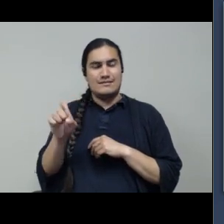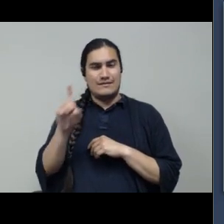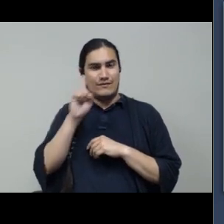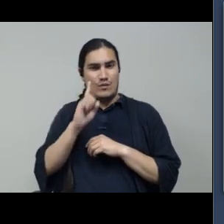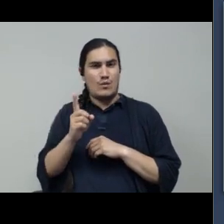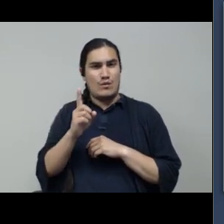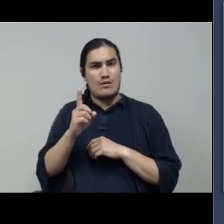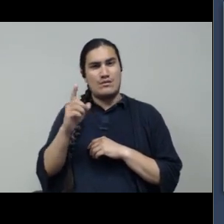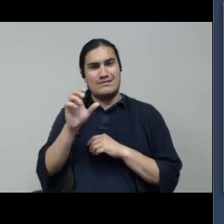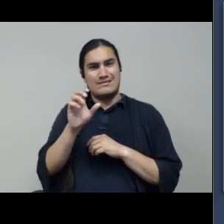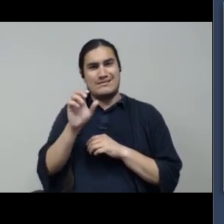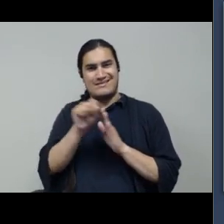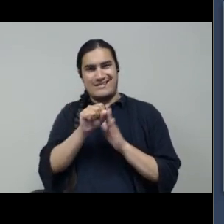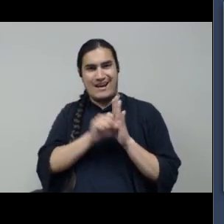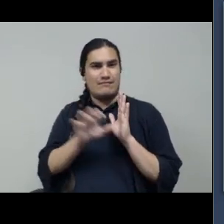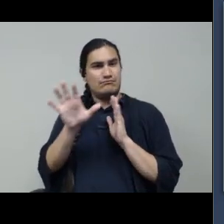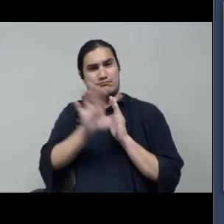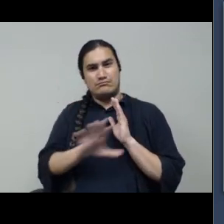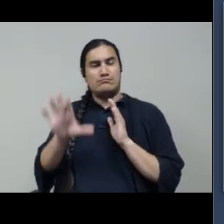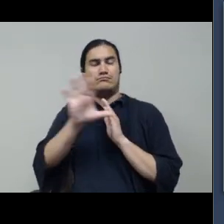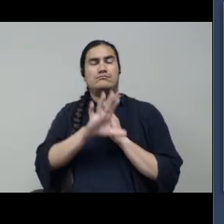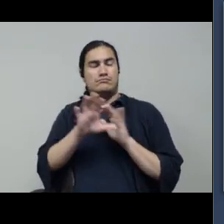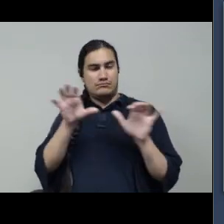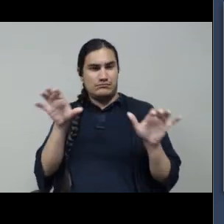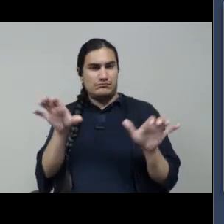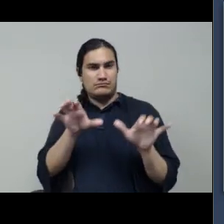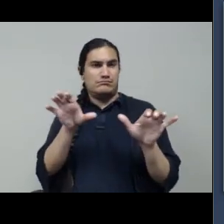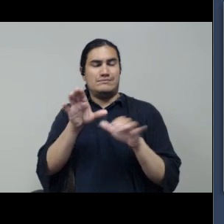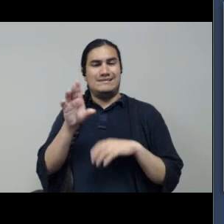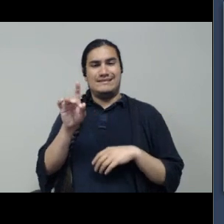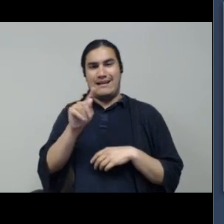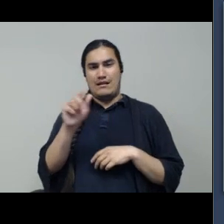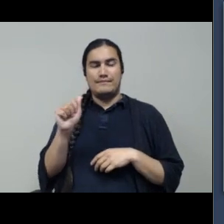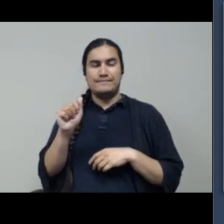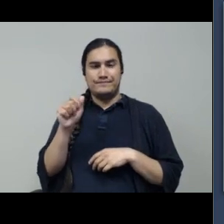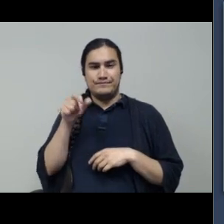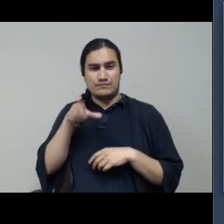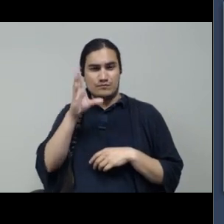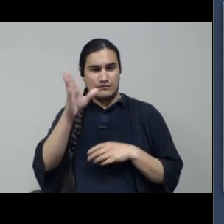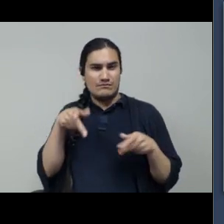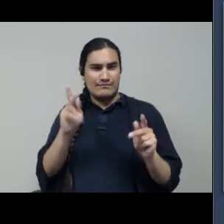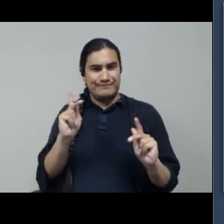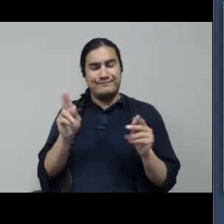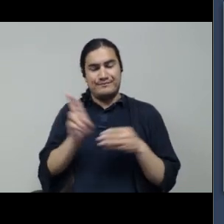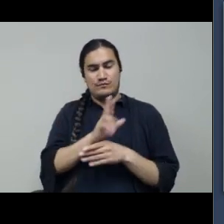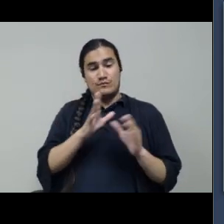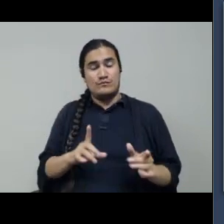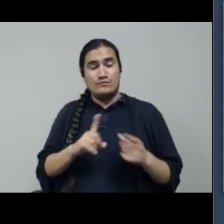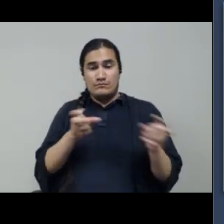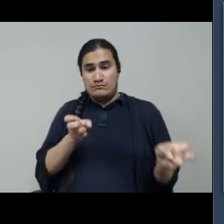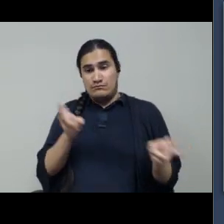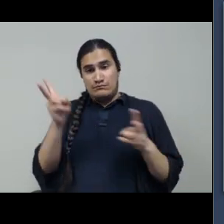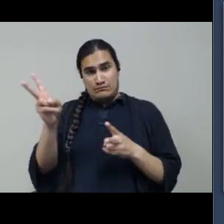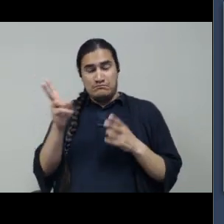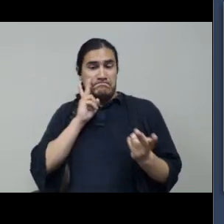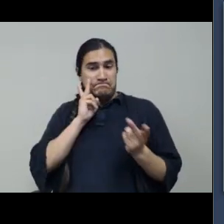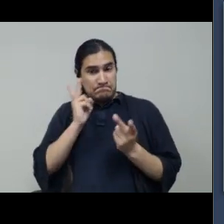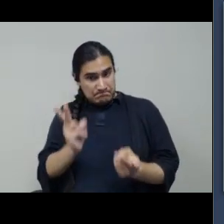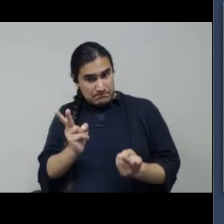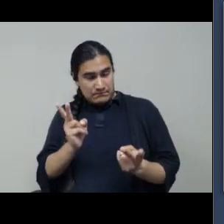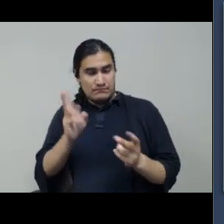for statewide active transportation count data. This will allow users to easily upload, view,